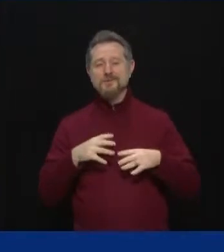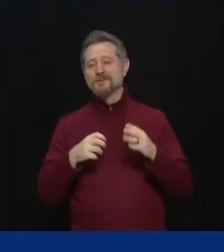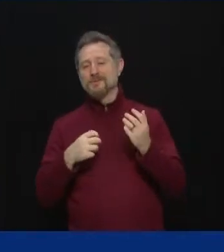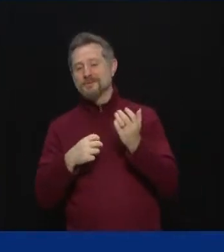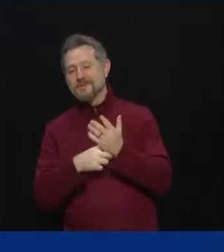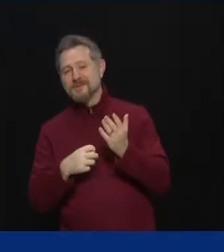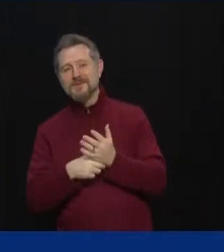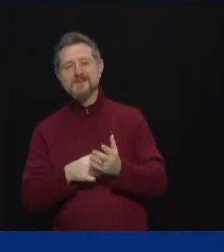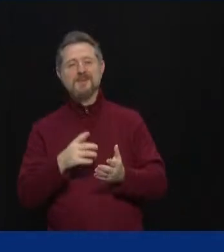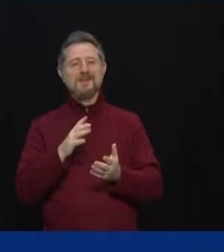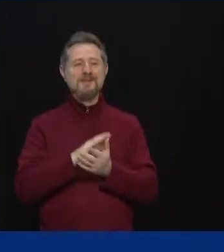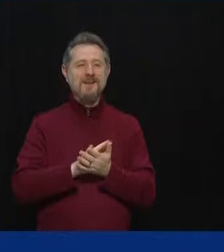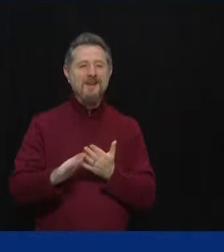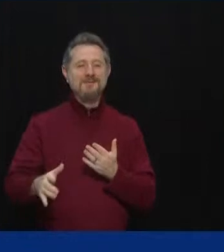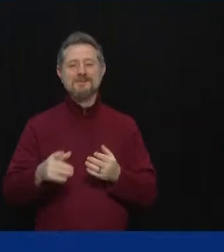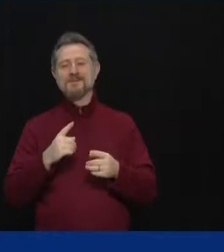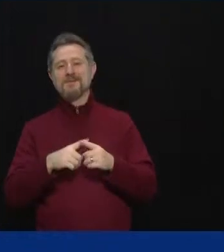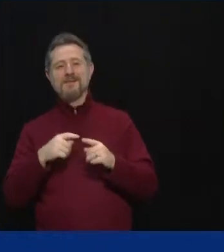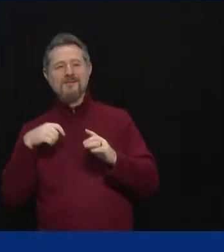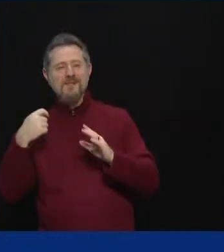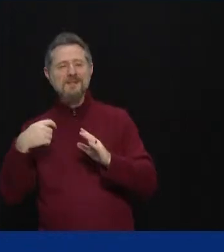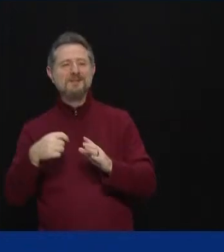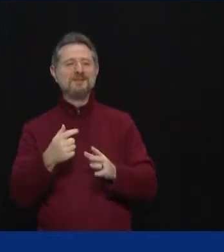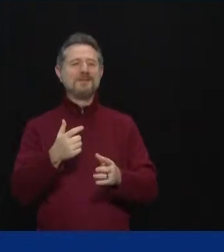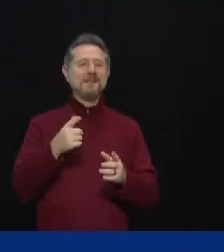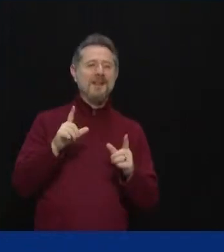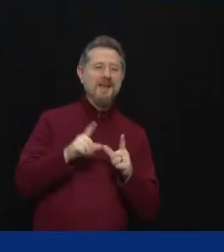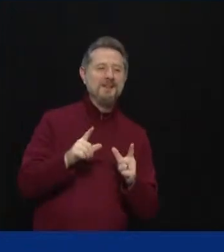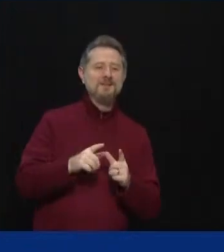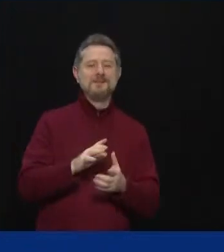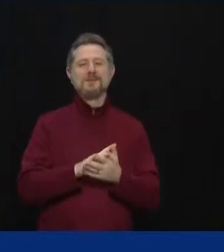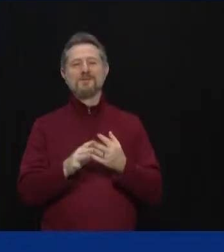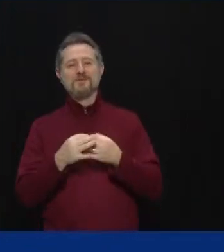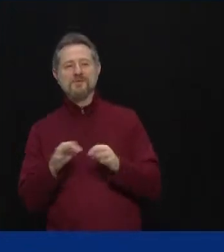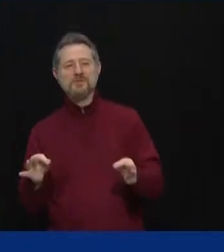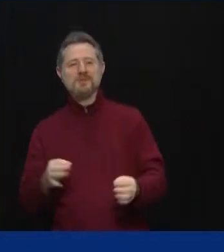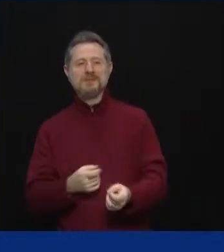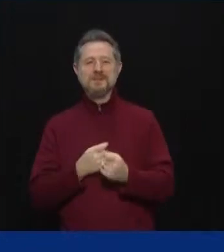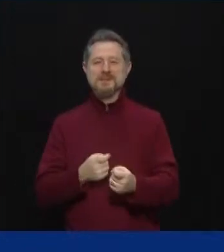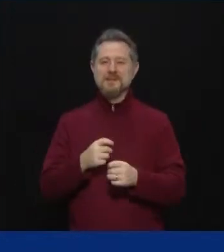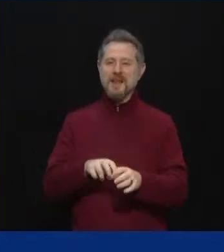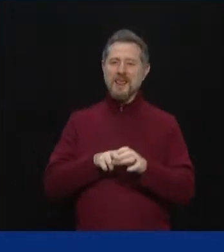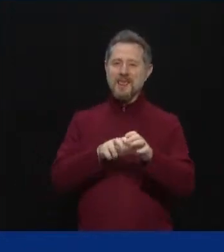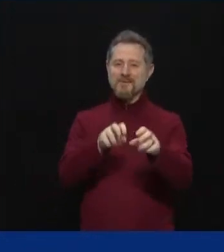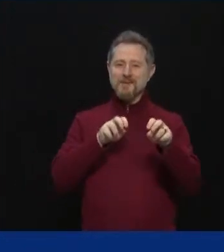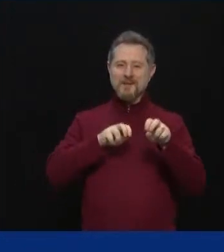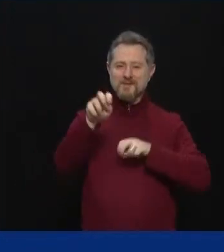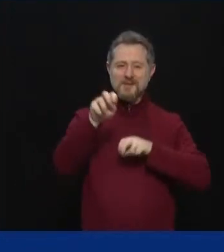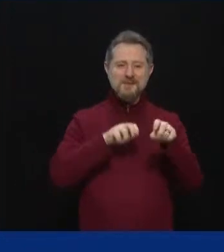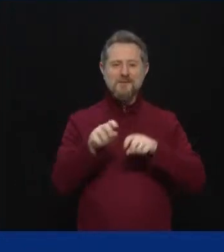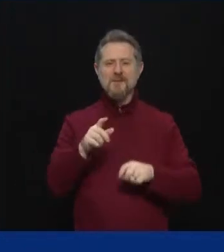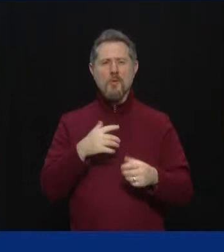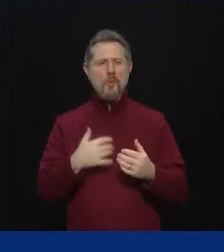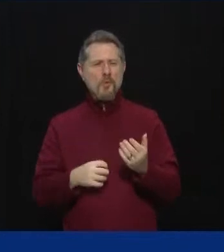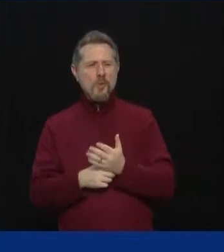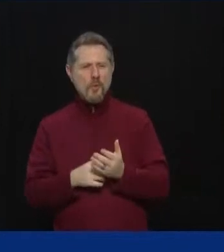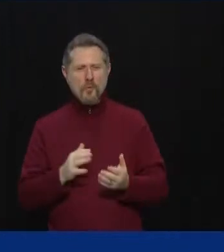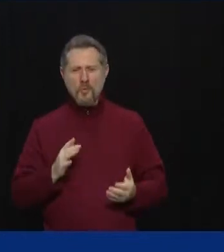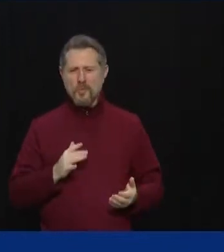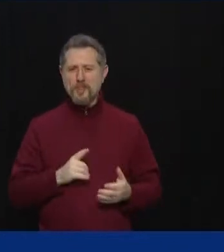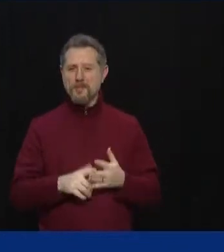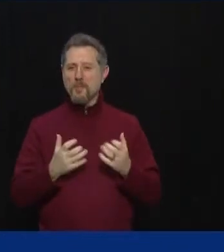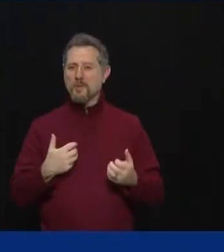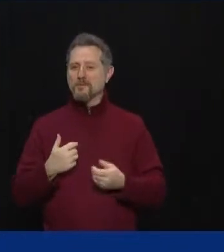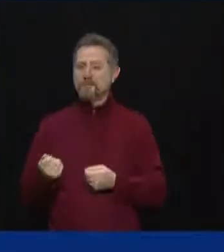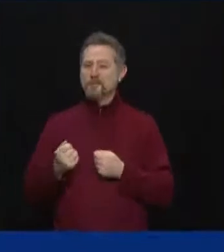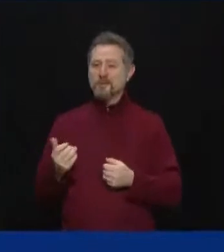we want to be even more proactive on that front. And with that, I'd like to bring up my Lieutenant Governor, Brian Benjamin, to